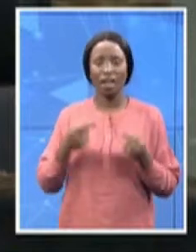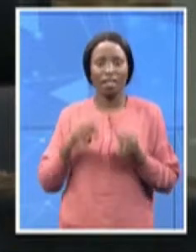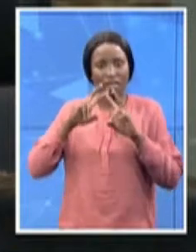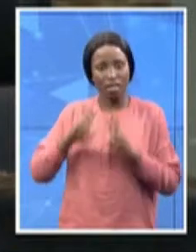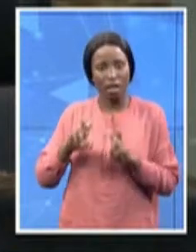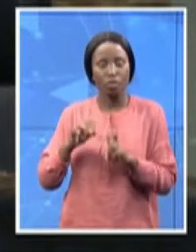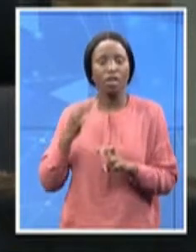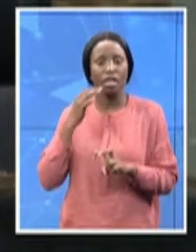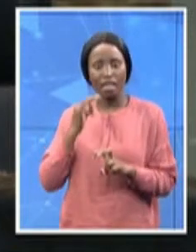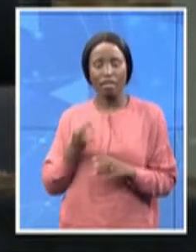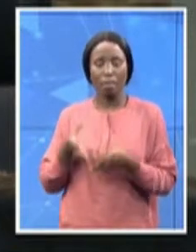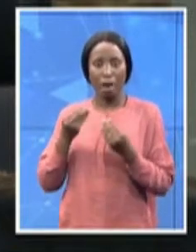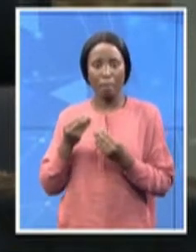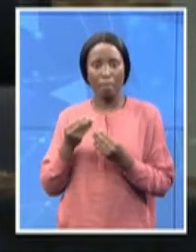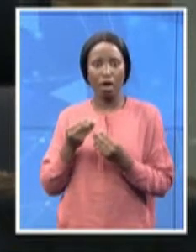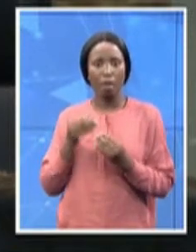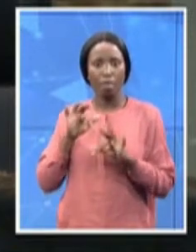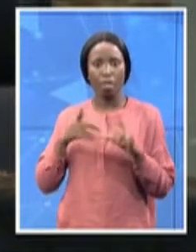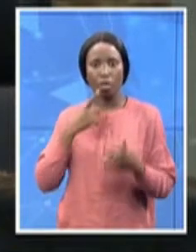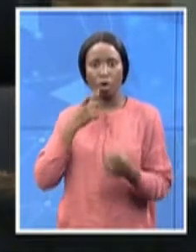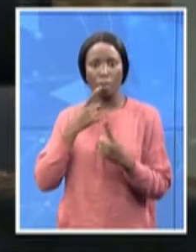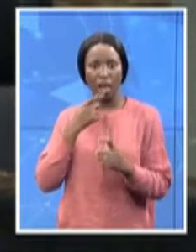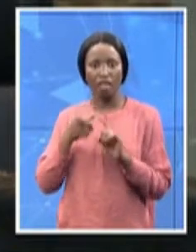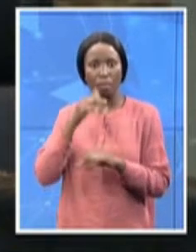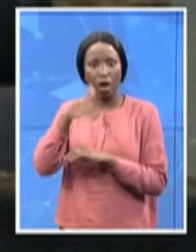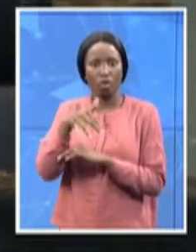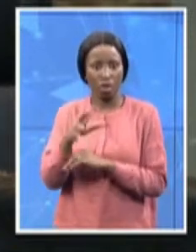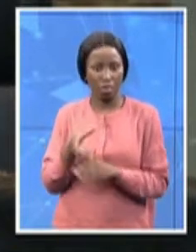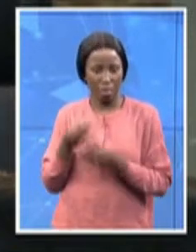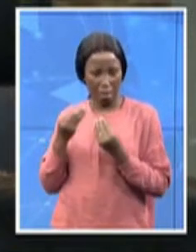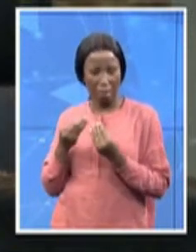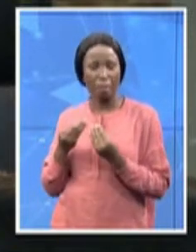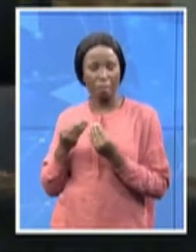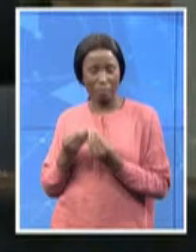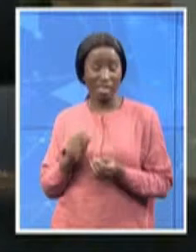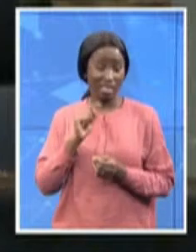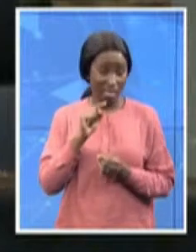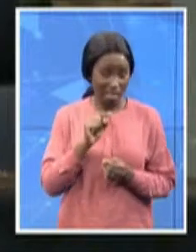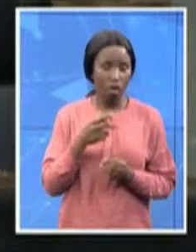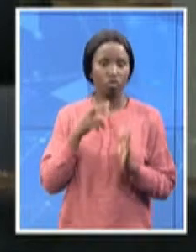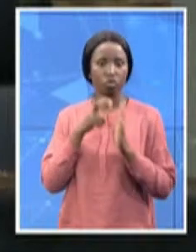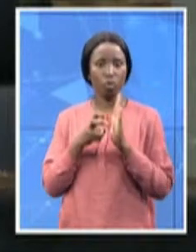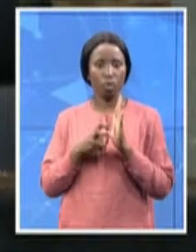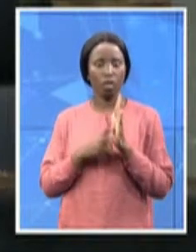This is the legal framework within which this case arose.